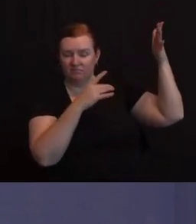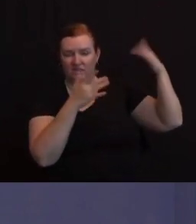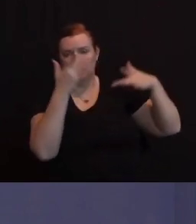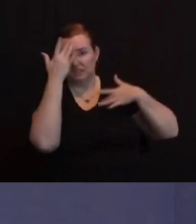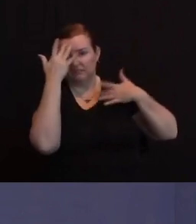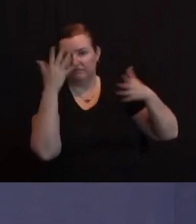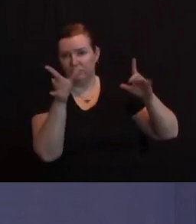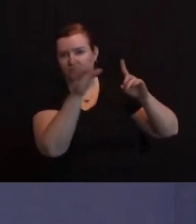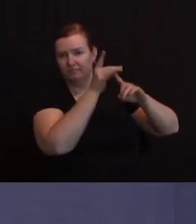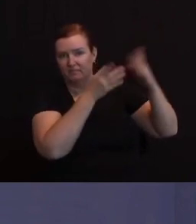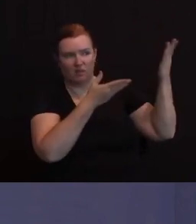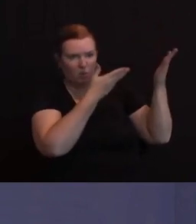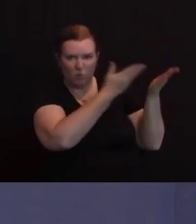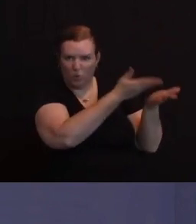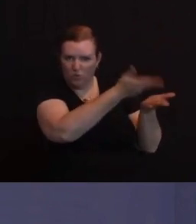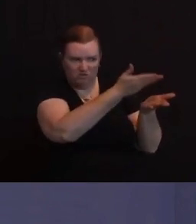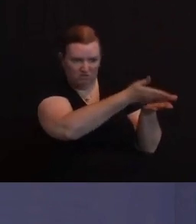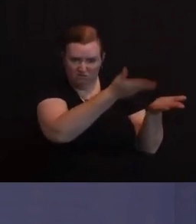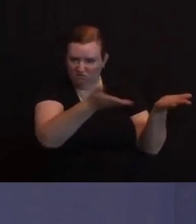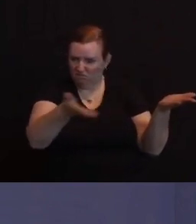today account for more than